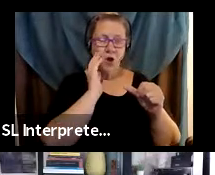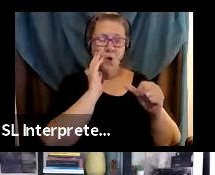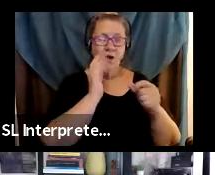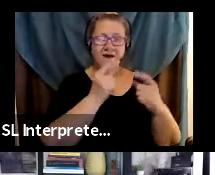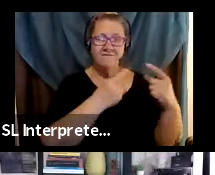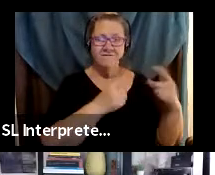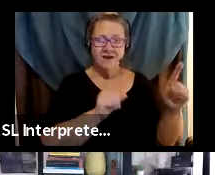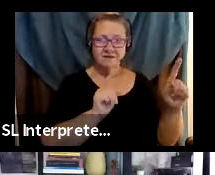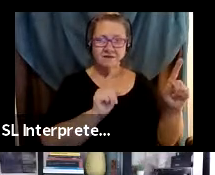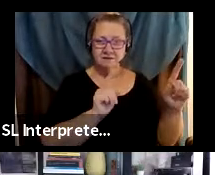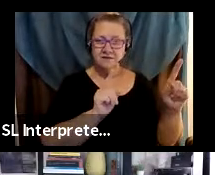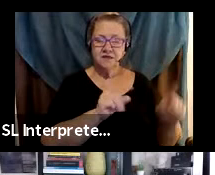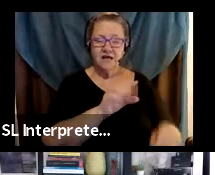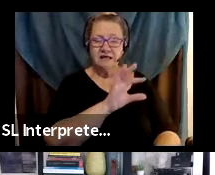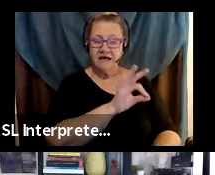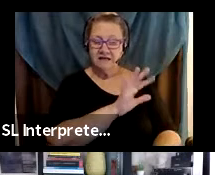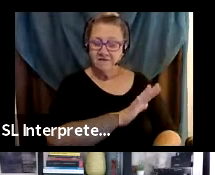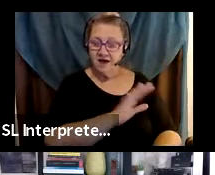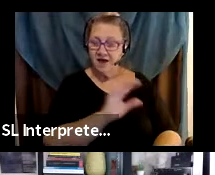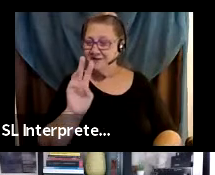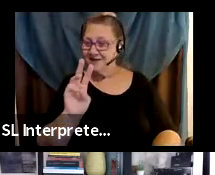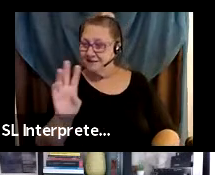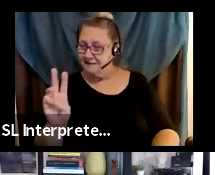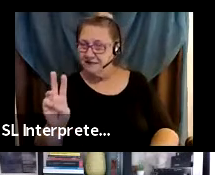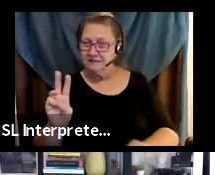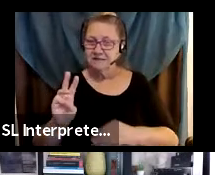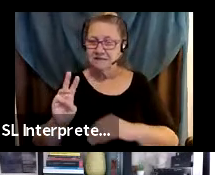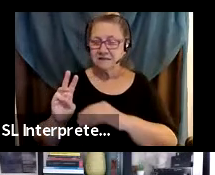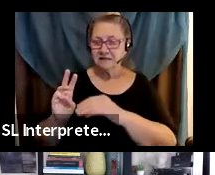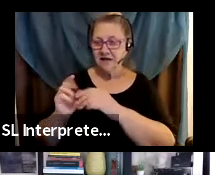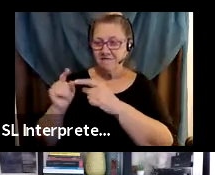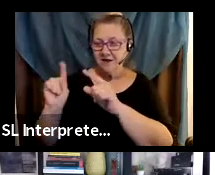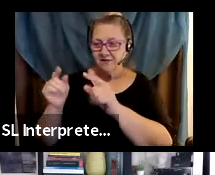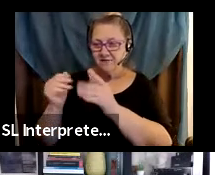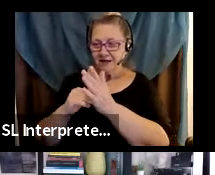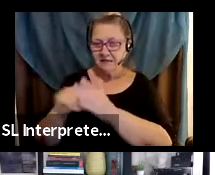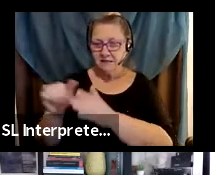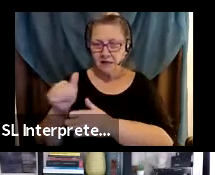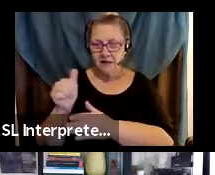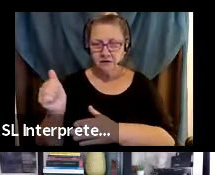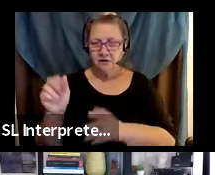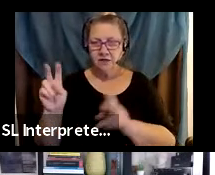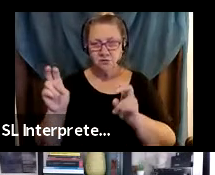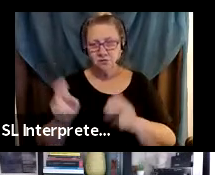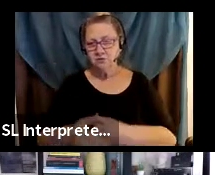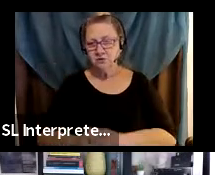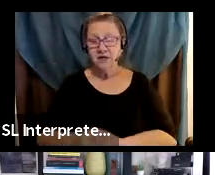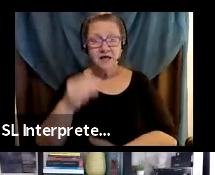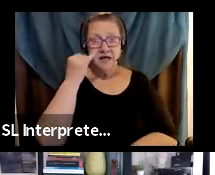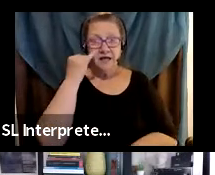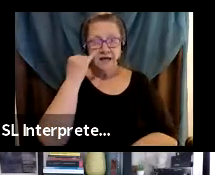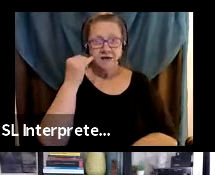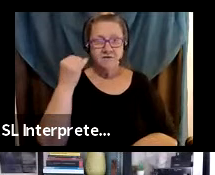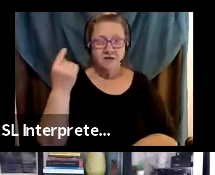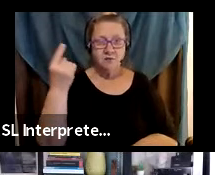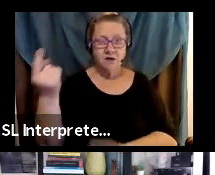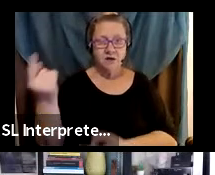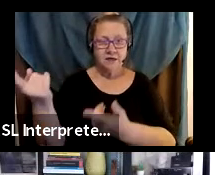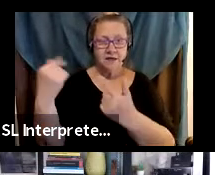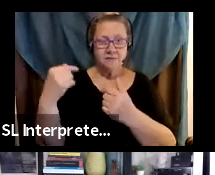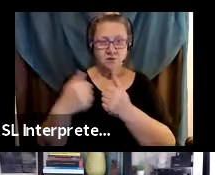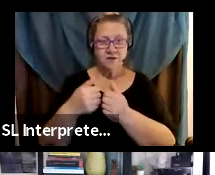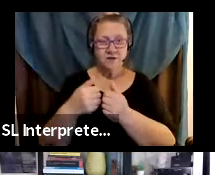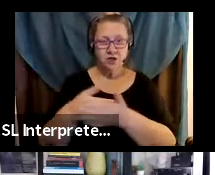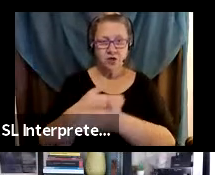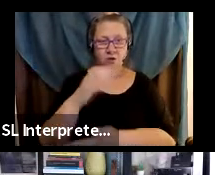against this, that one's 66% effective against that. Are we, when someone comes in with a new case, is the system able